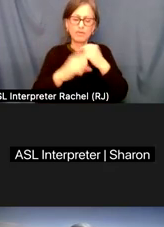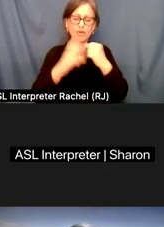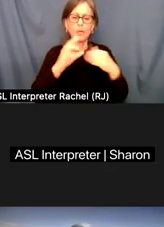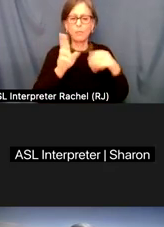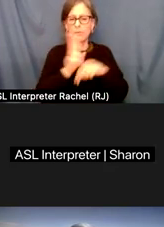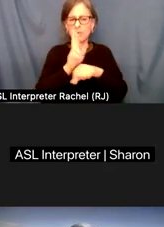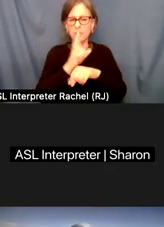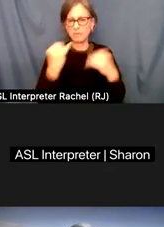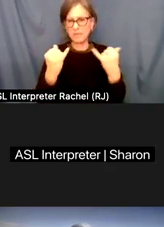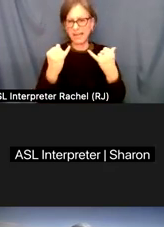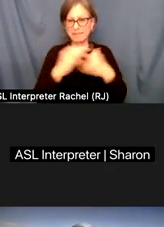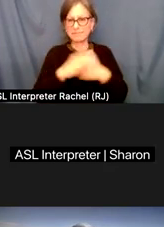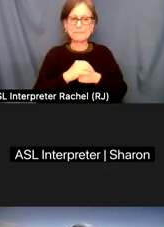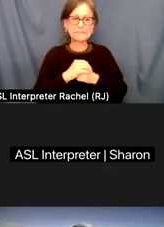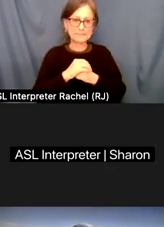on.